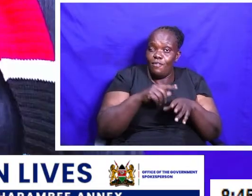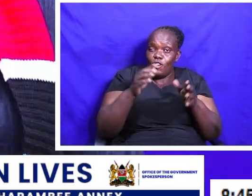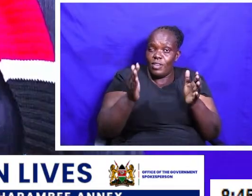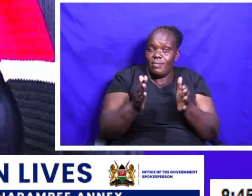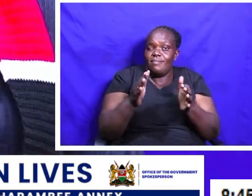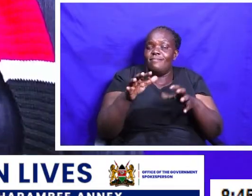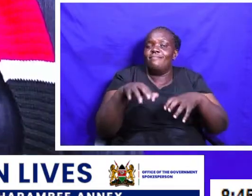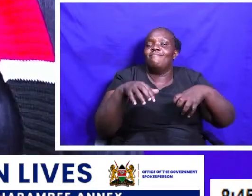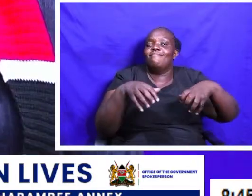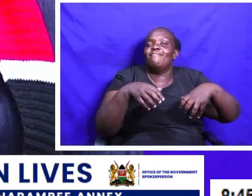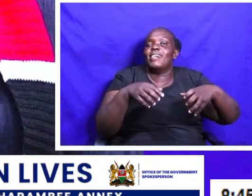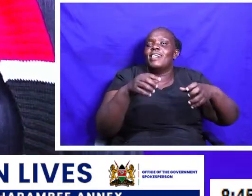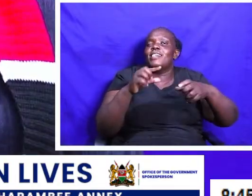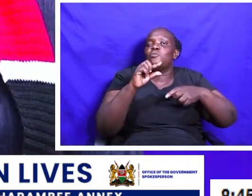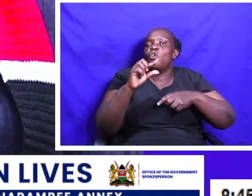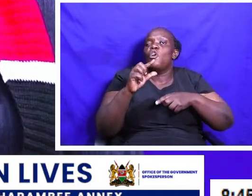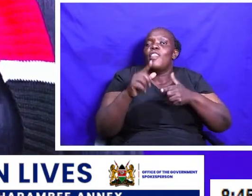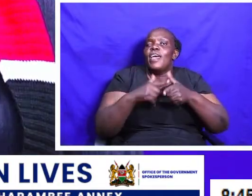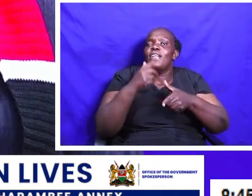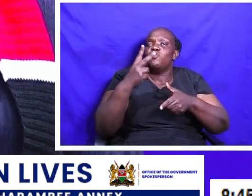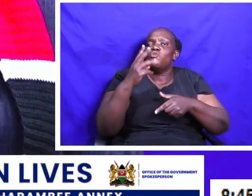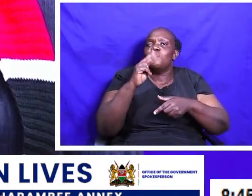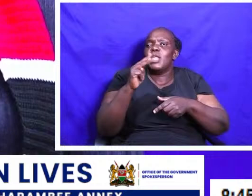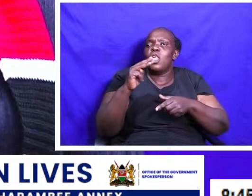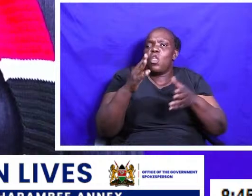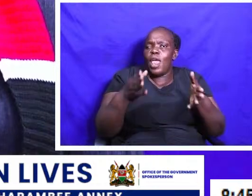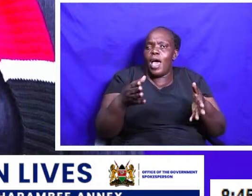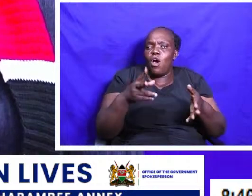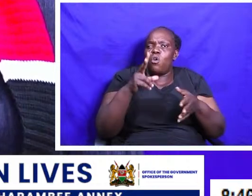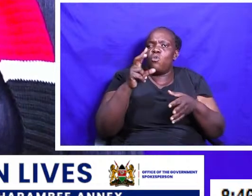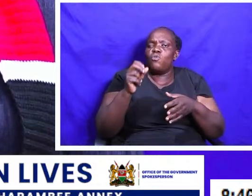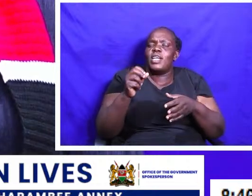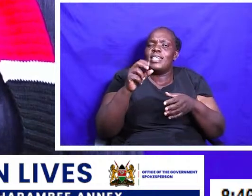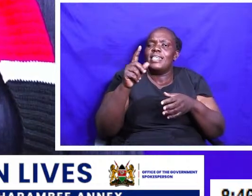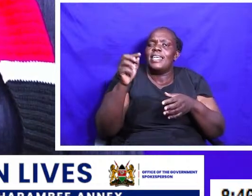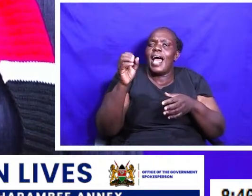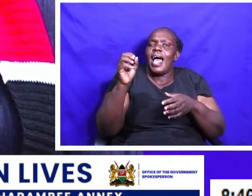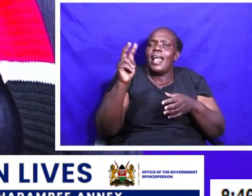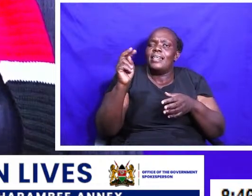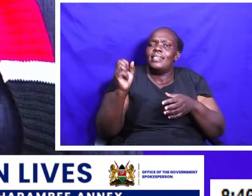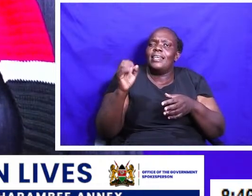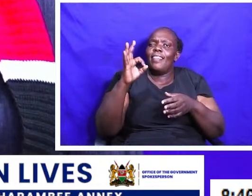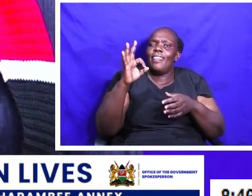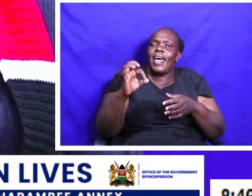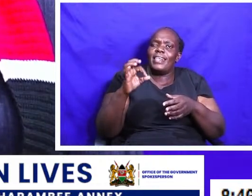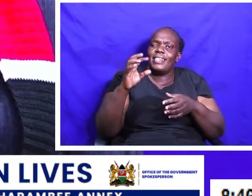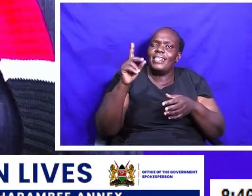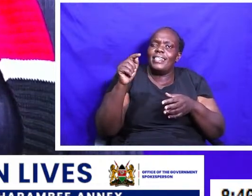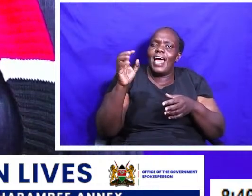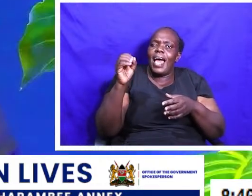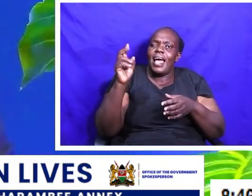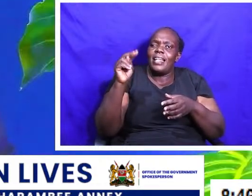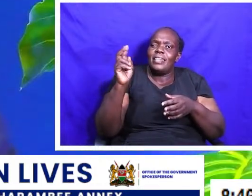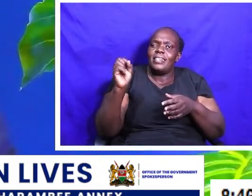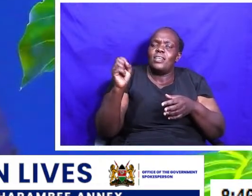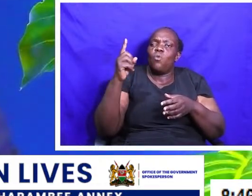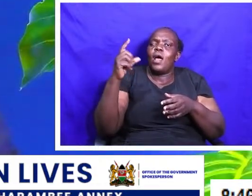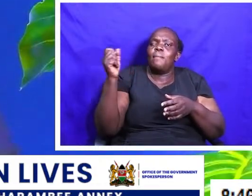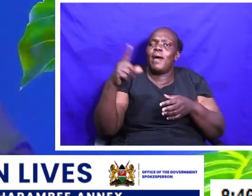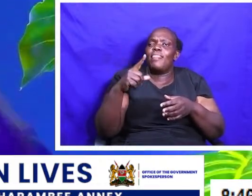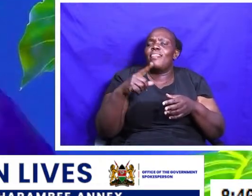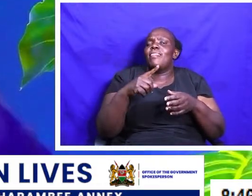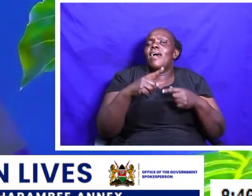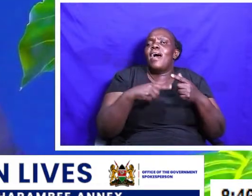it's for a small scale farmer. So you 2 million, you're recycling 20 tons, 30 tons per month. You're producing at